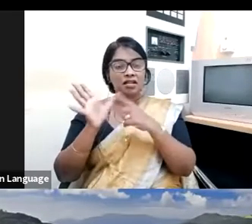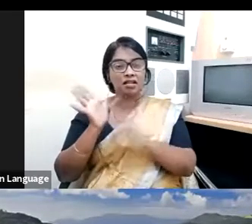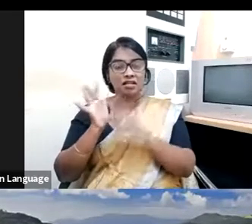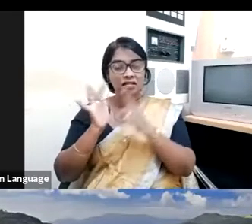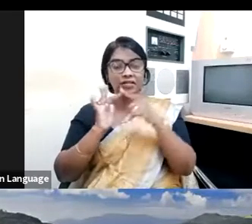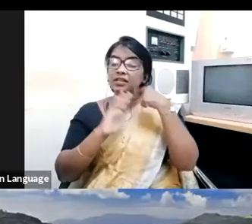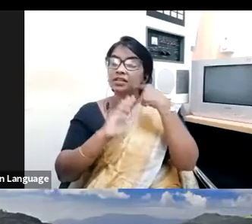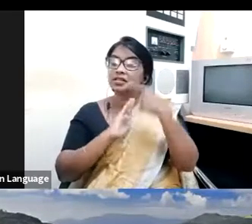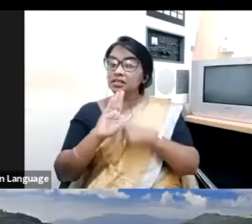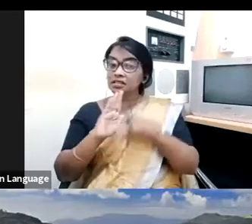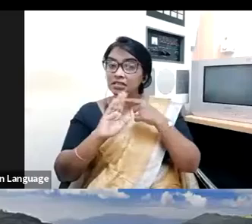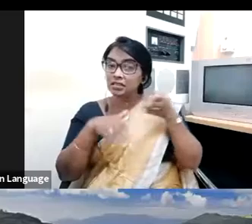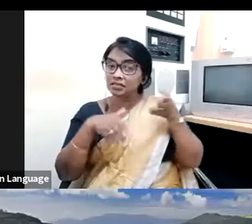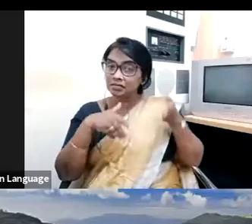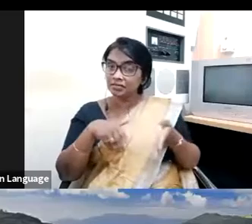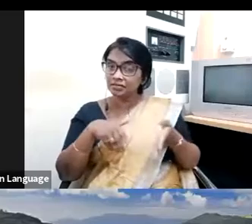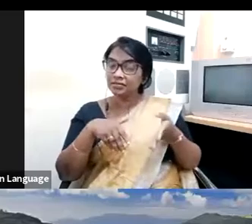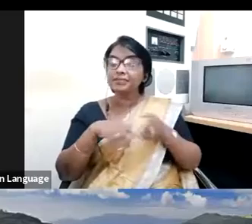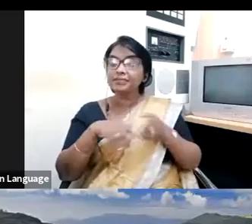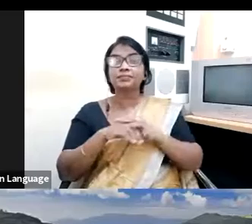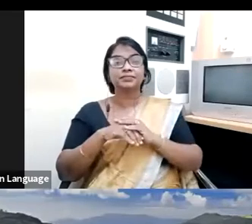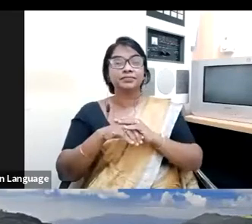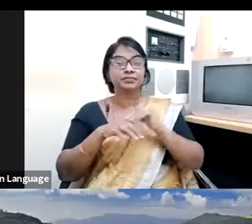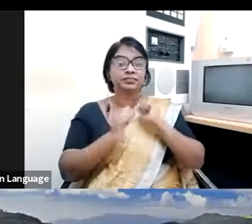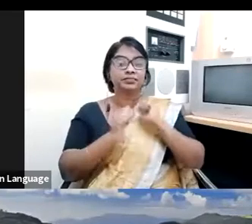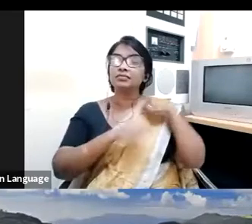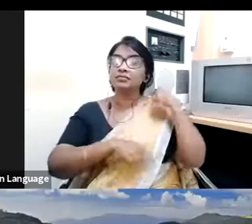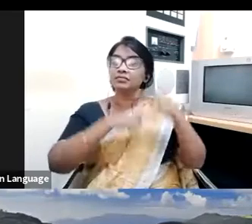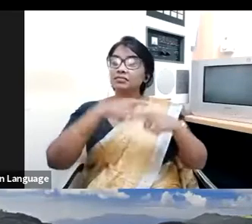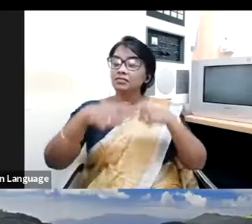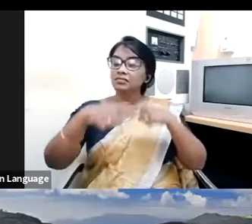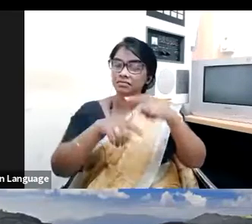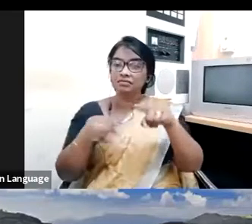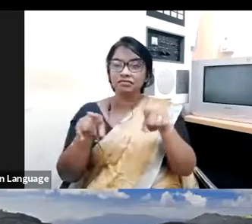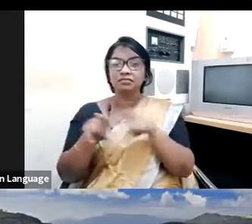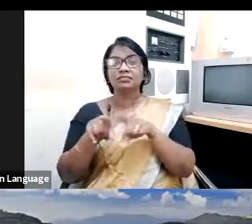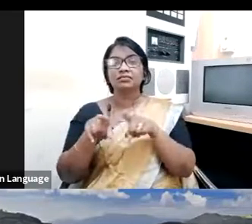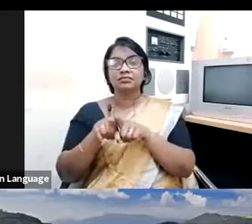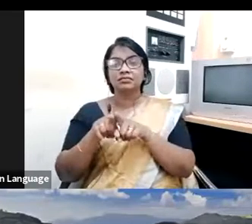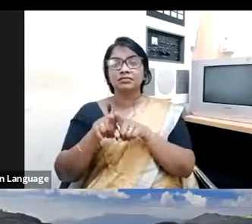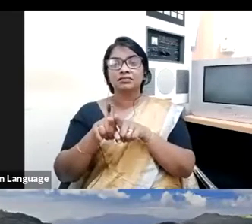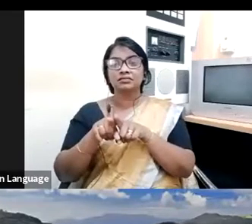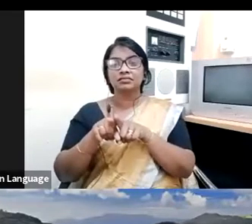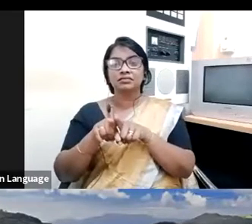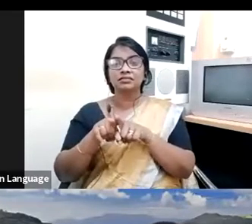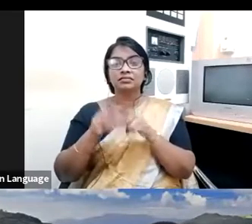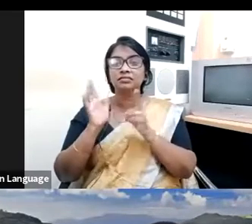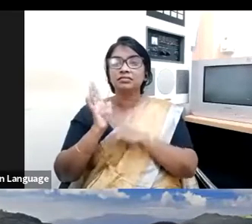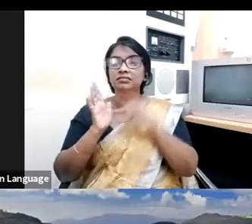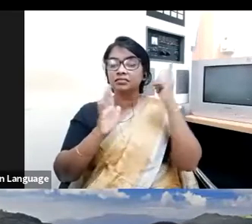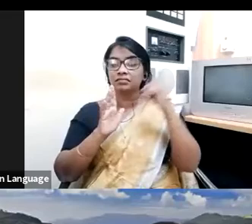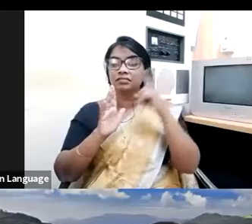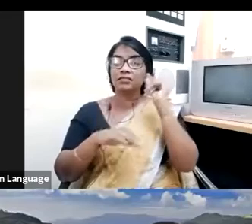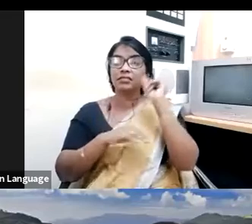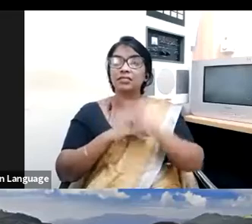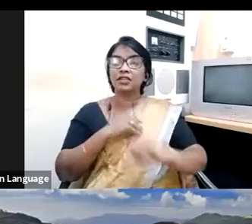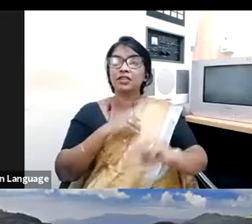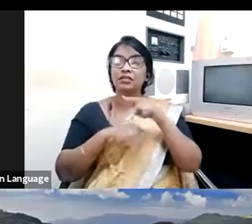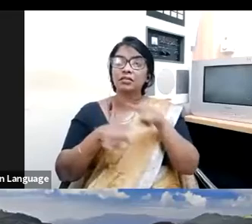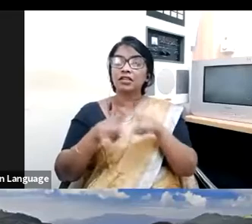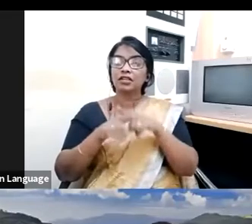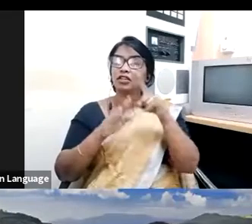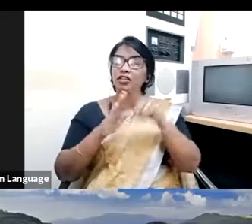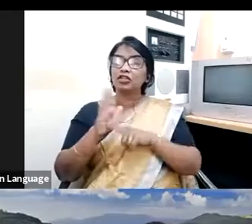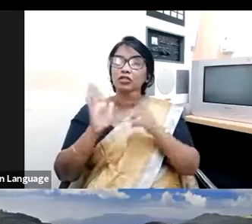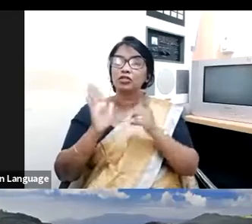updated nationally determined contributions to the UNFCCC in July. And for us, one